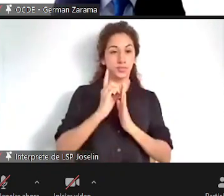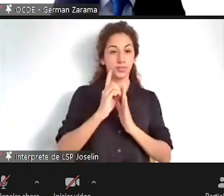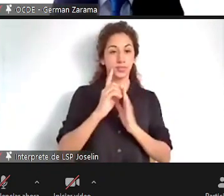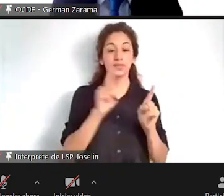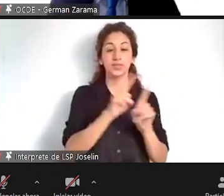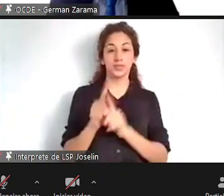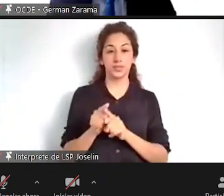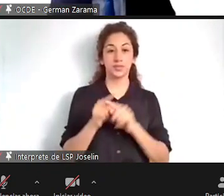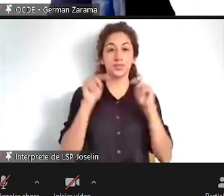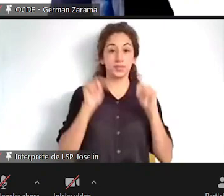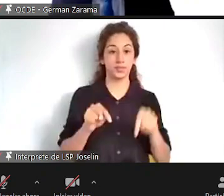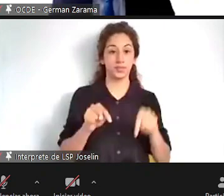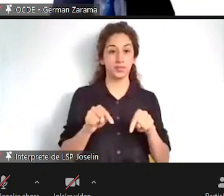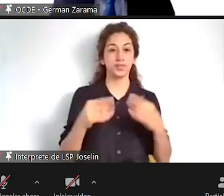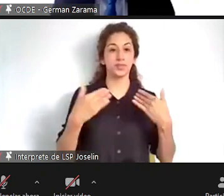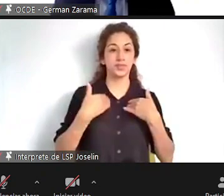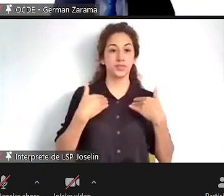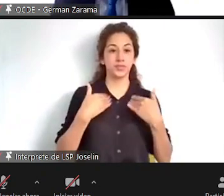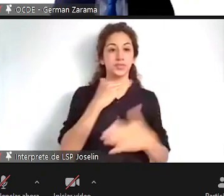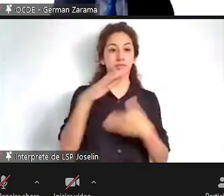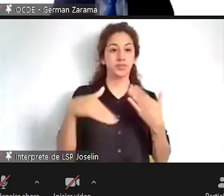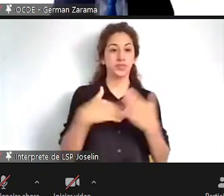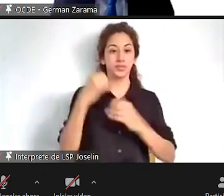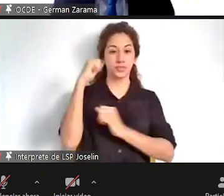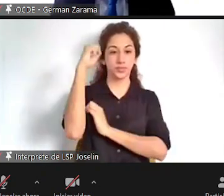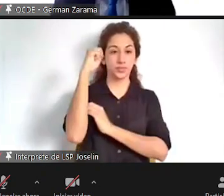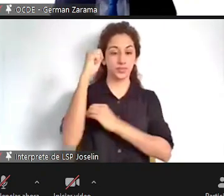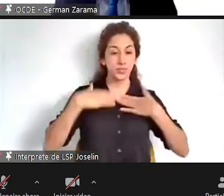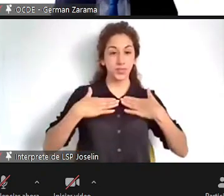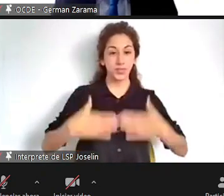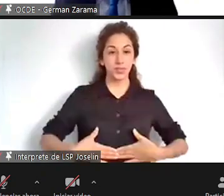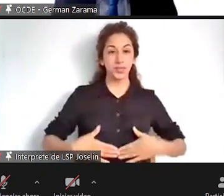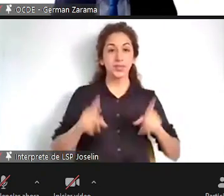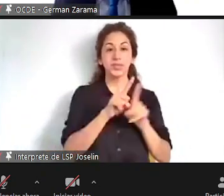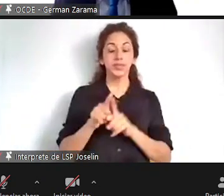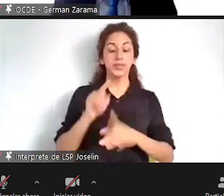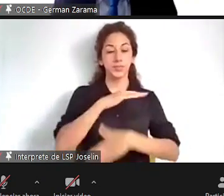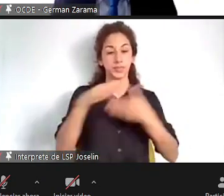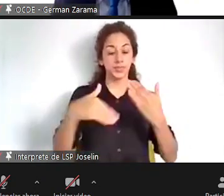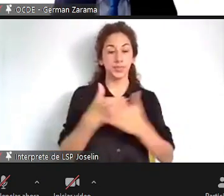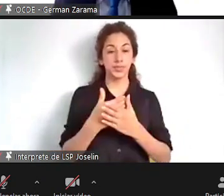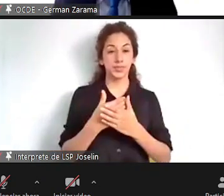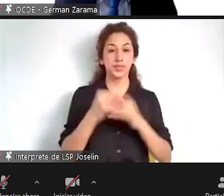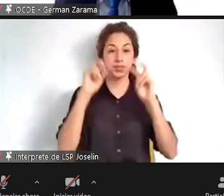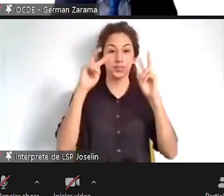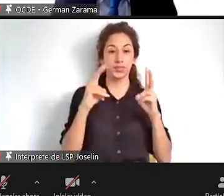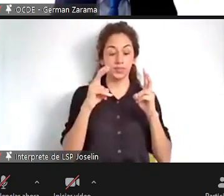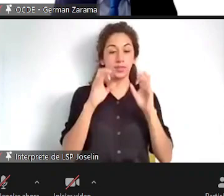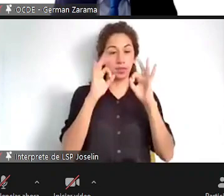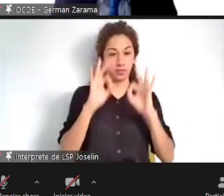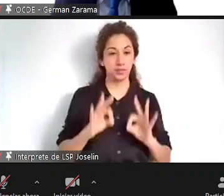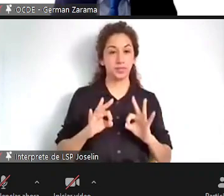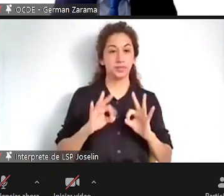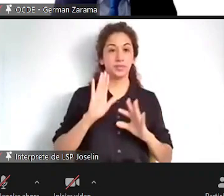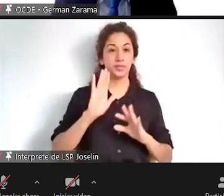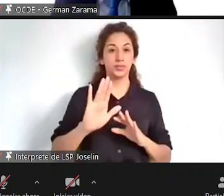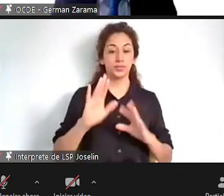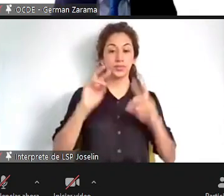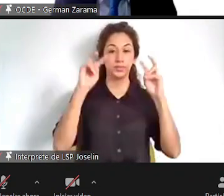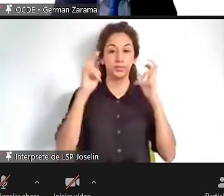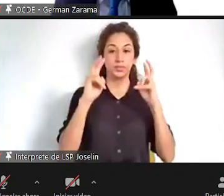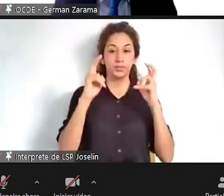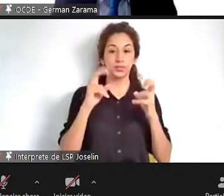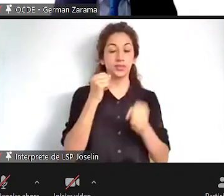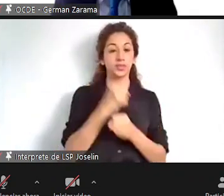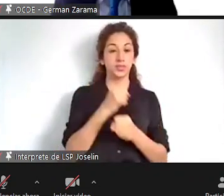for the sustenance and the way they should have all labor rights and all the dignified treatment